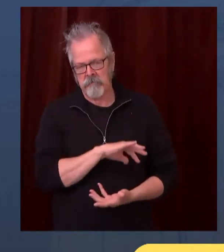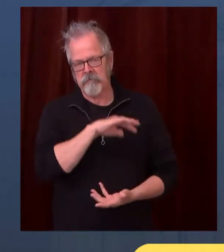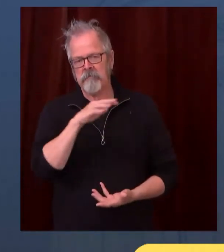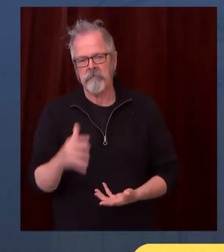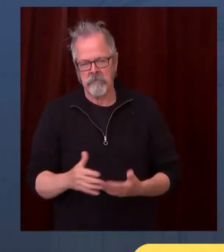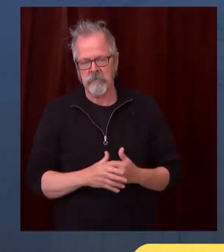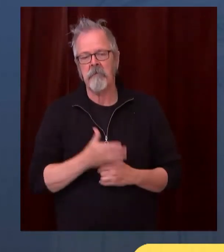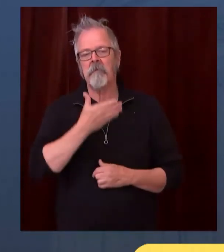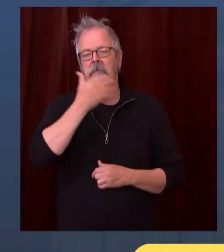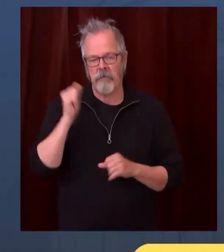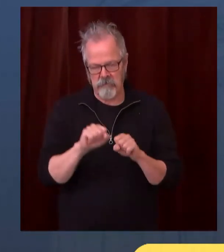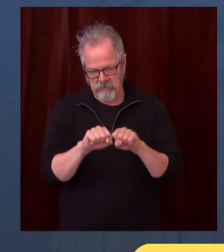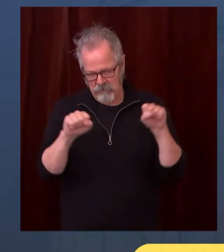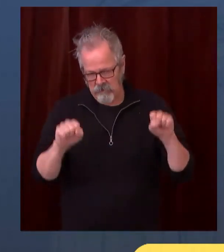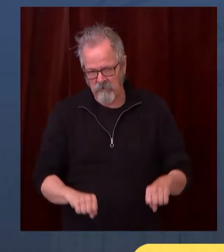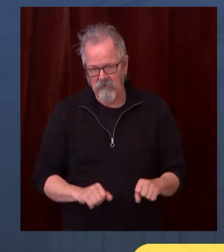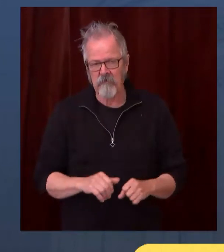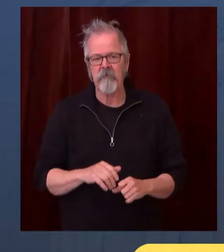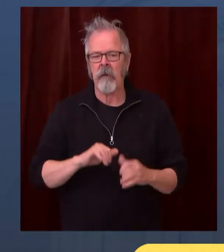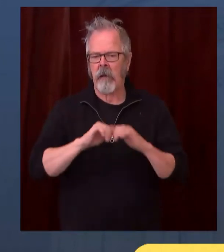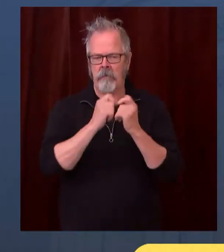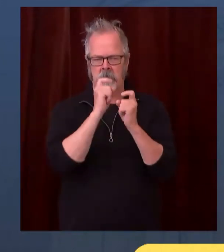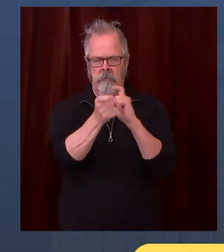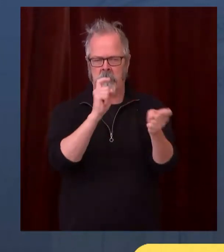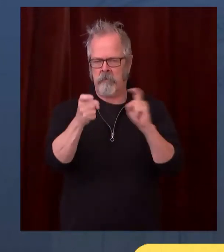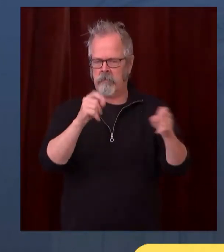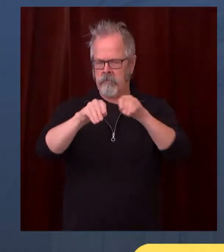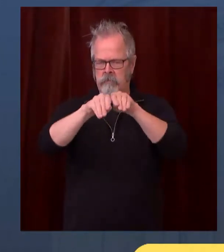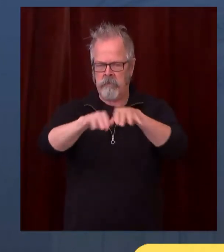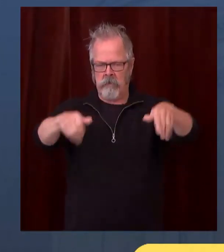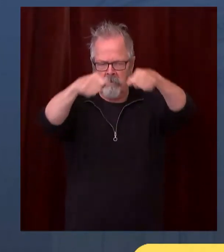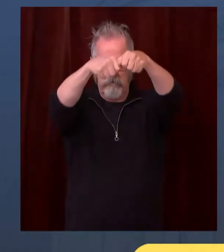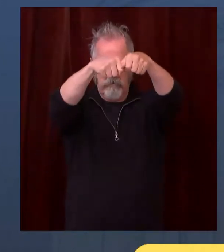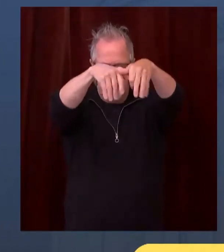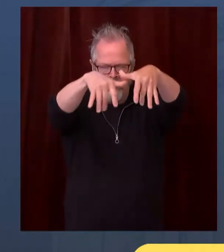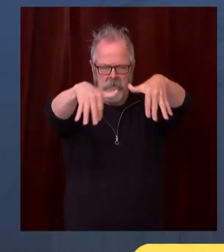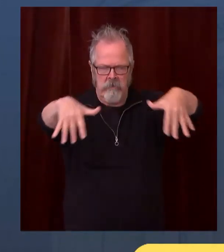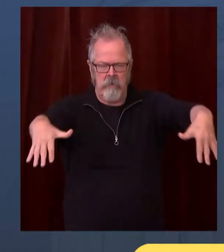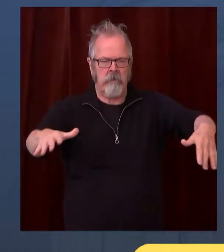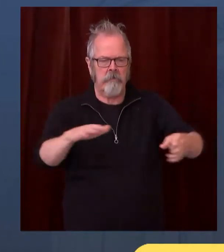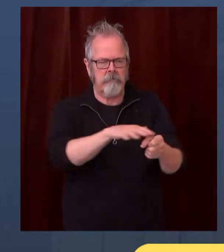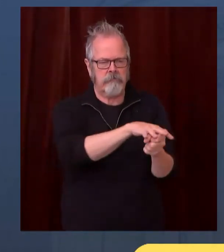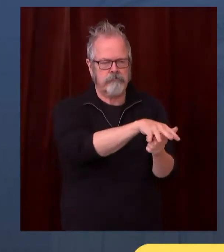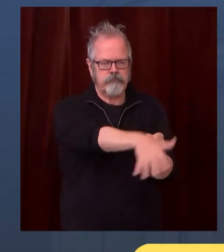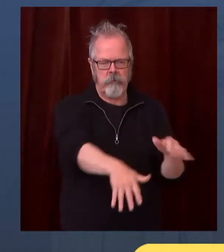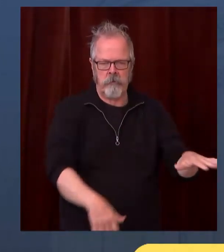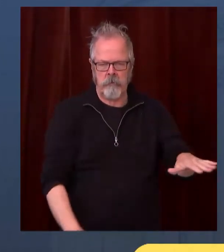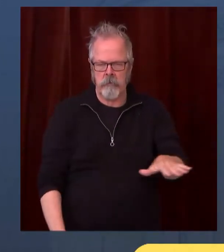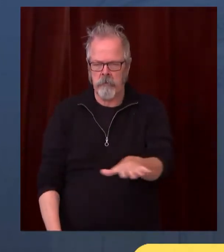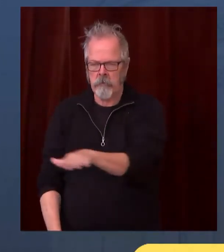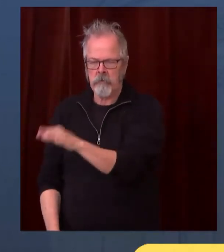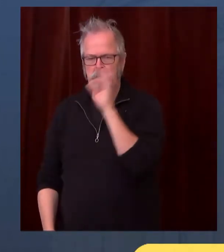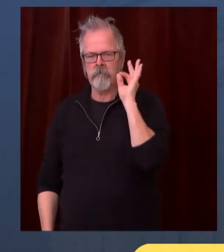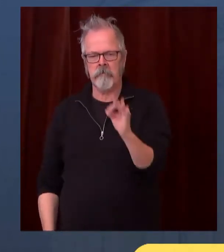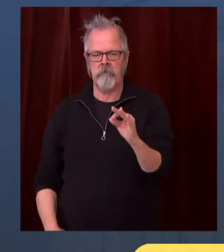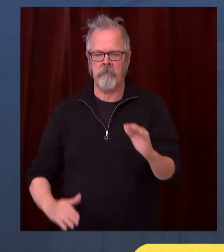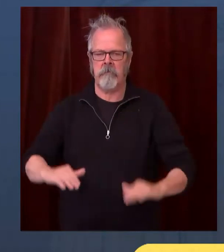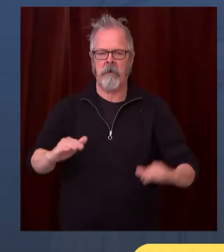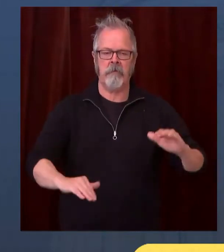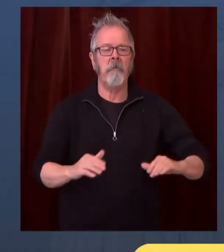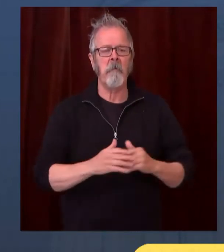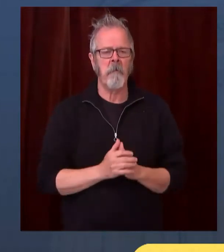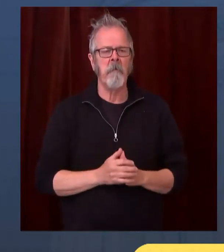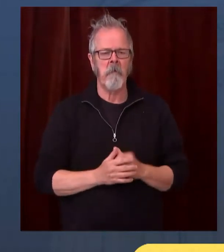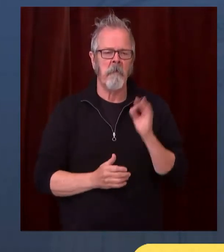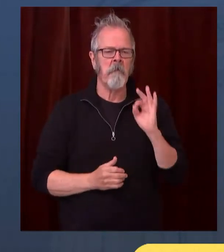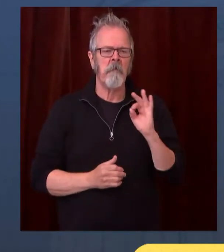also, working on continuing to test more of the staff and residents at facilities.